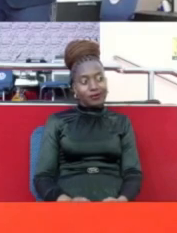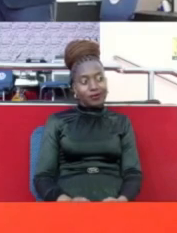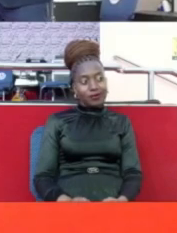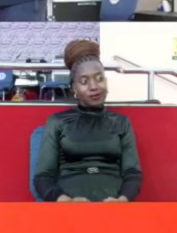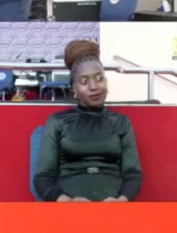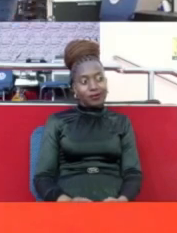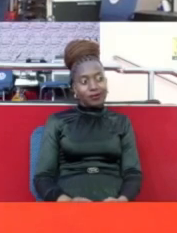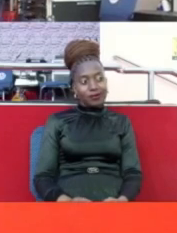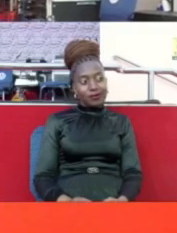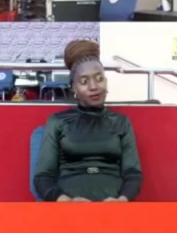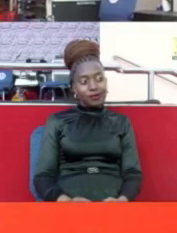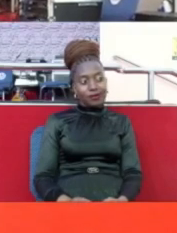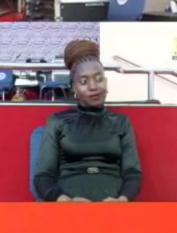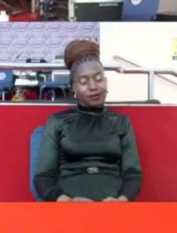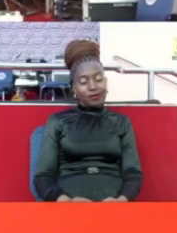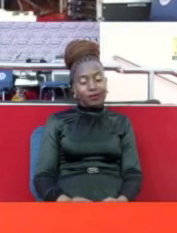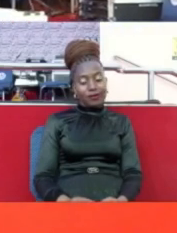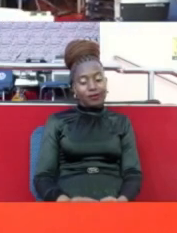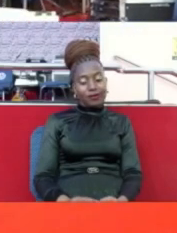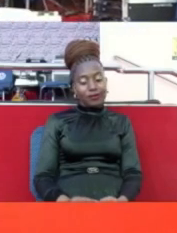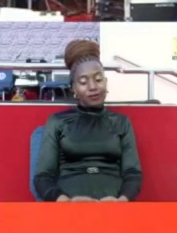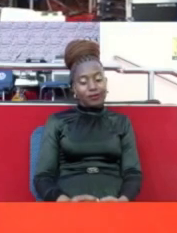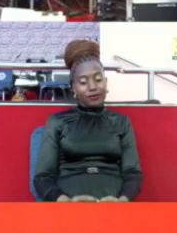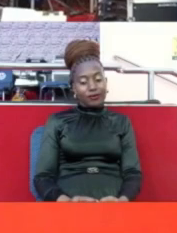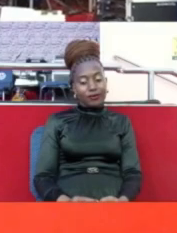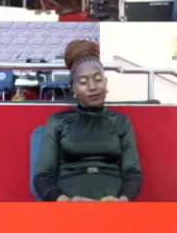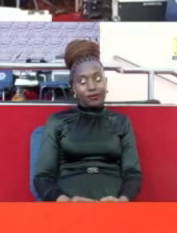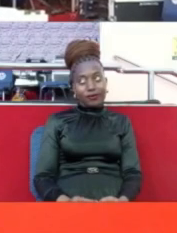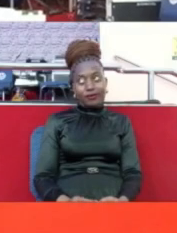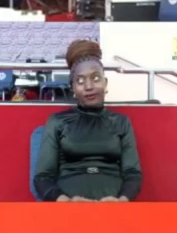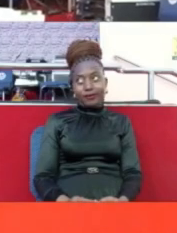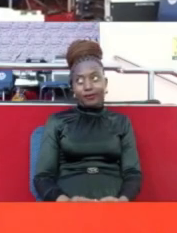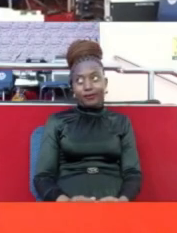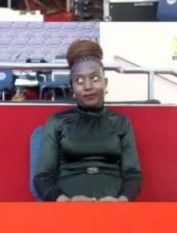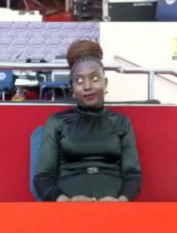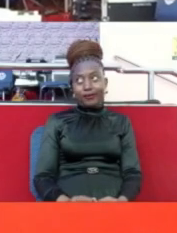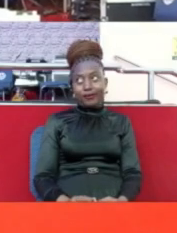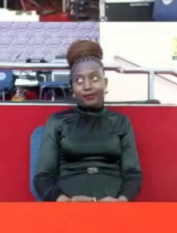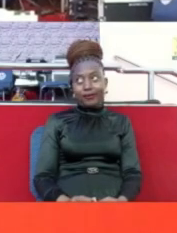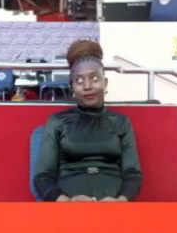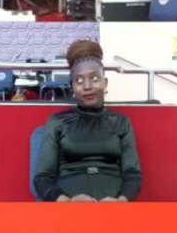Now tell me if you... They're not responding. I don't know. But